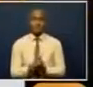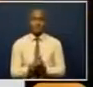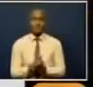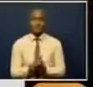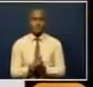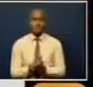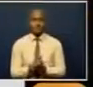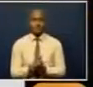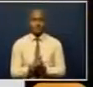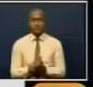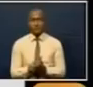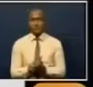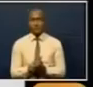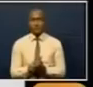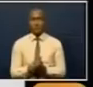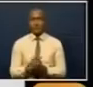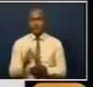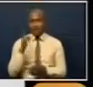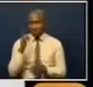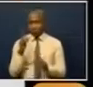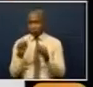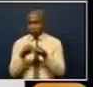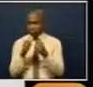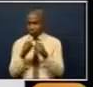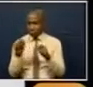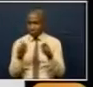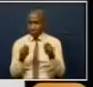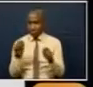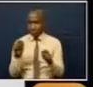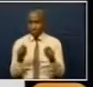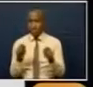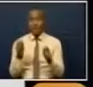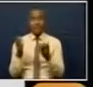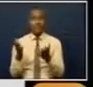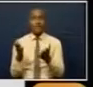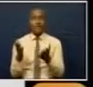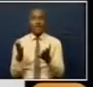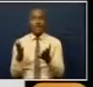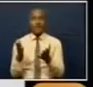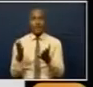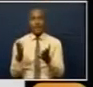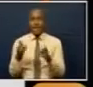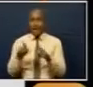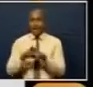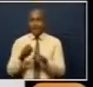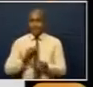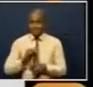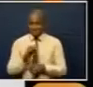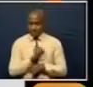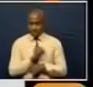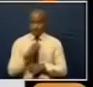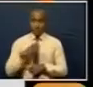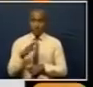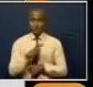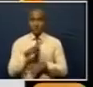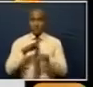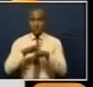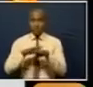There are a lot of gaps in disaster management in the country, and that's one of the things that, as the Senate Committee on National Security, where I'm the vice